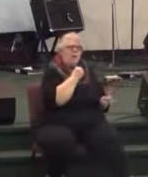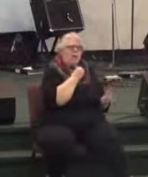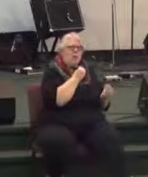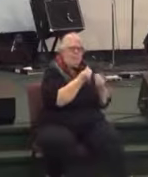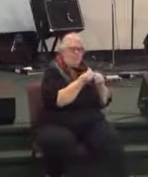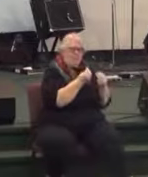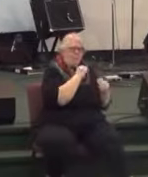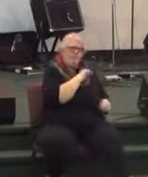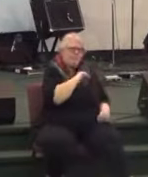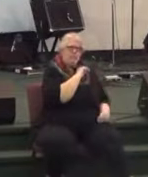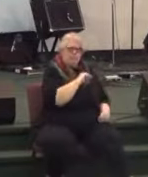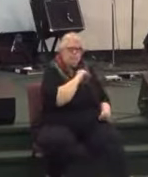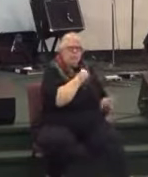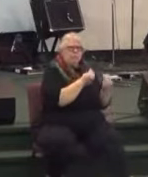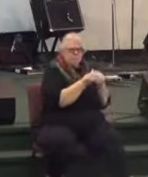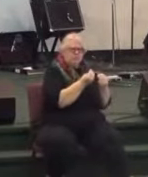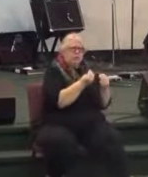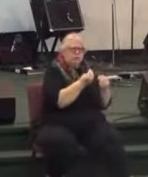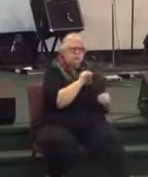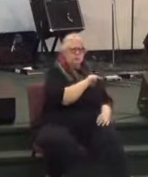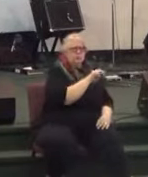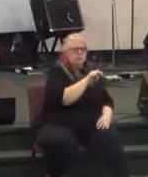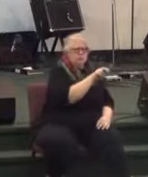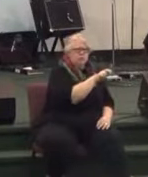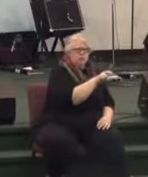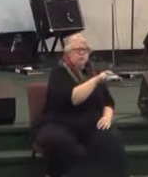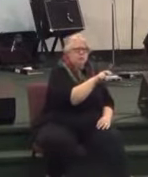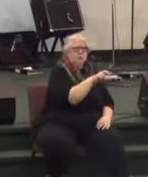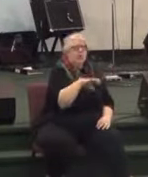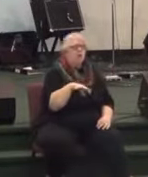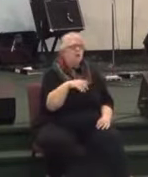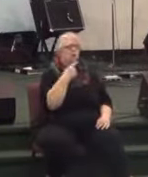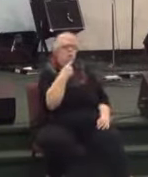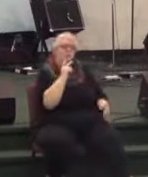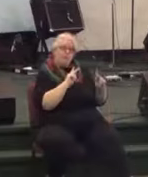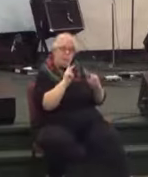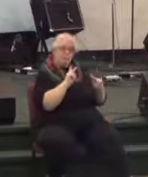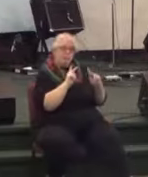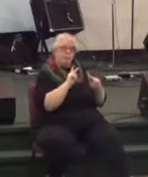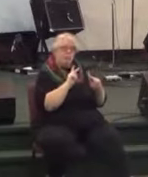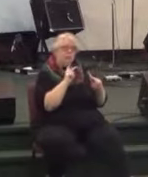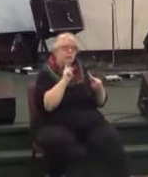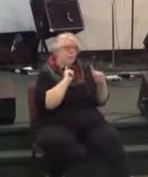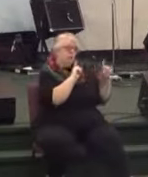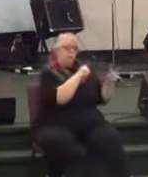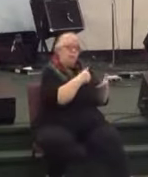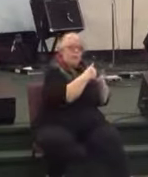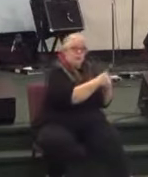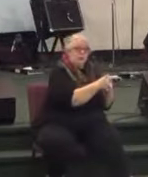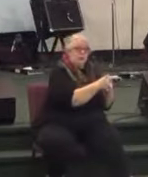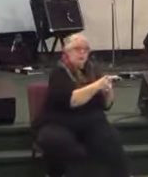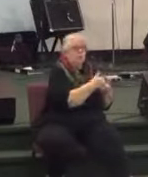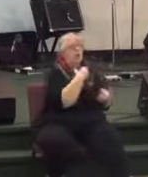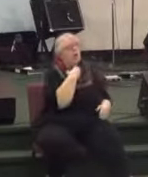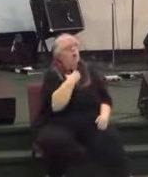a missions trip, those people are starved for Jesus. And I'm telling you, they worship him with